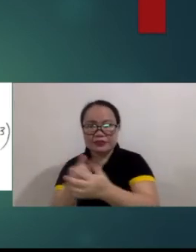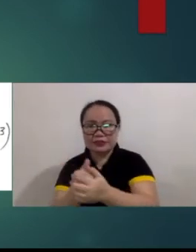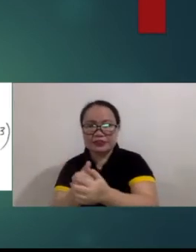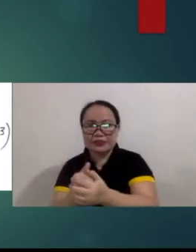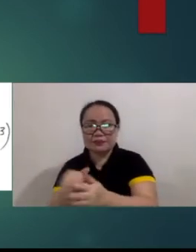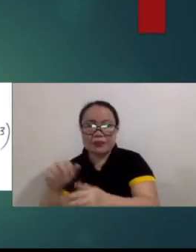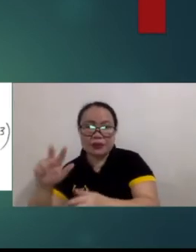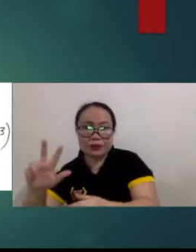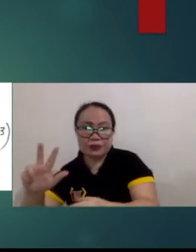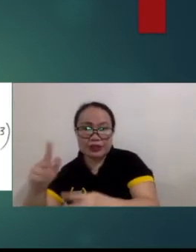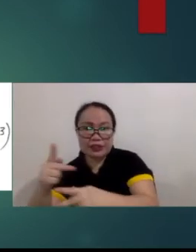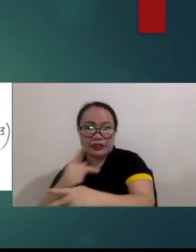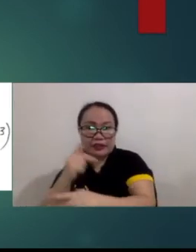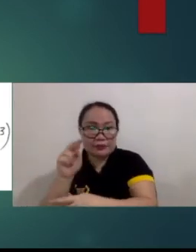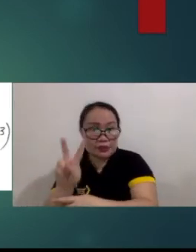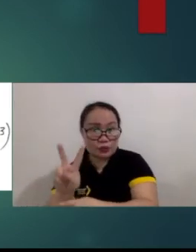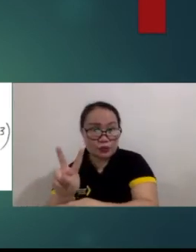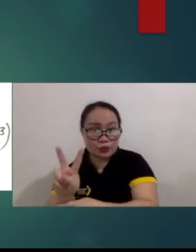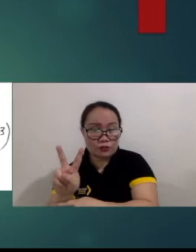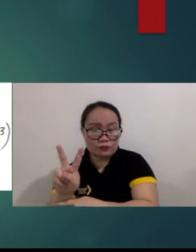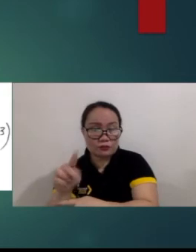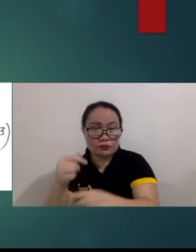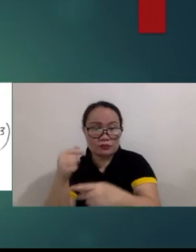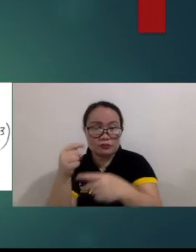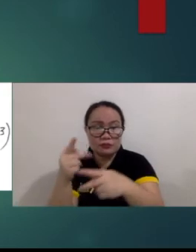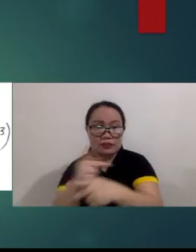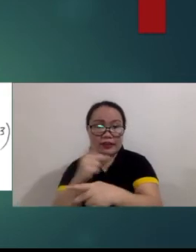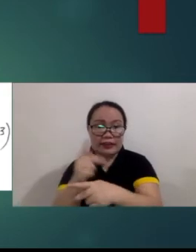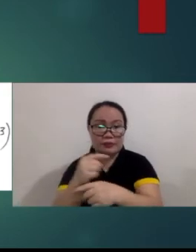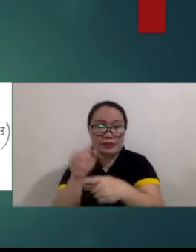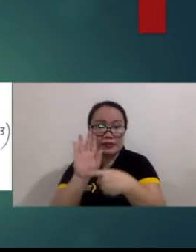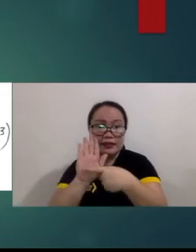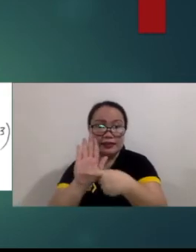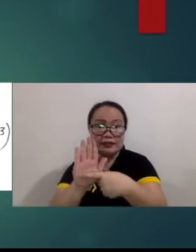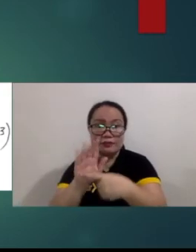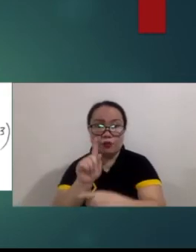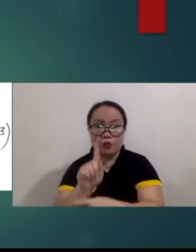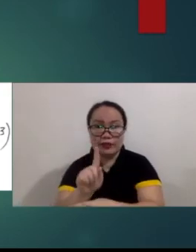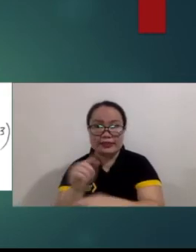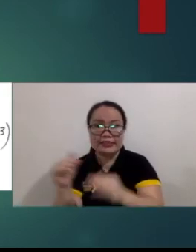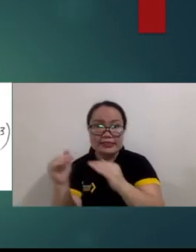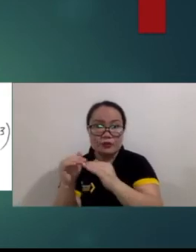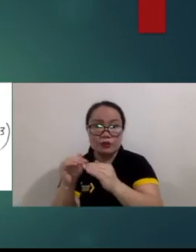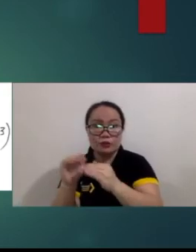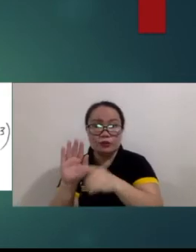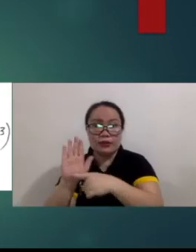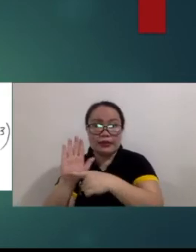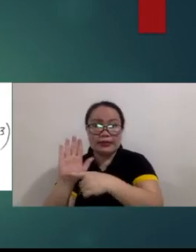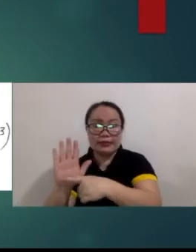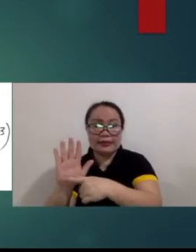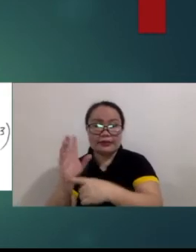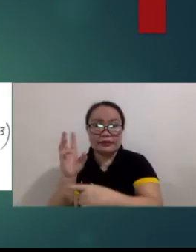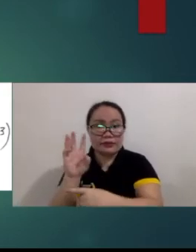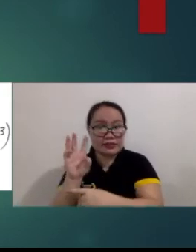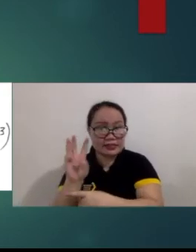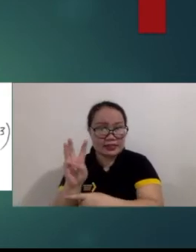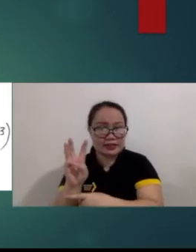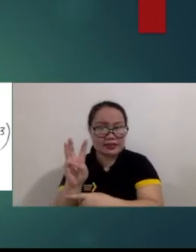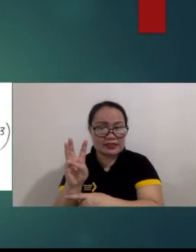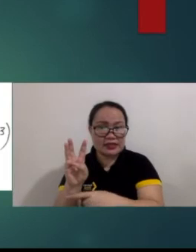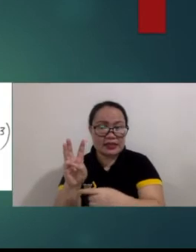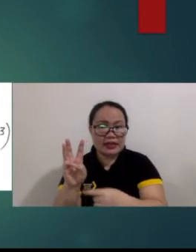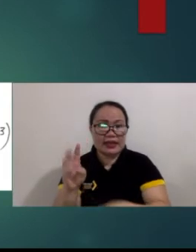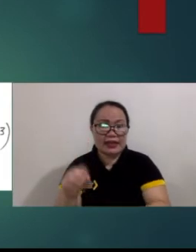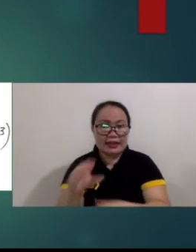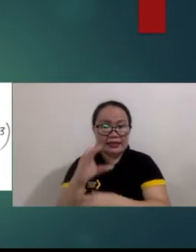this further. 3 times 2 times negative 1 is equal to negative